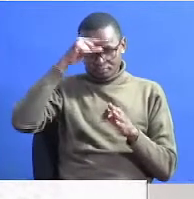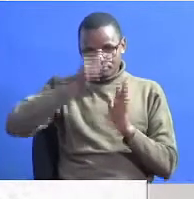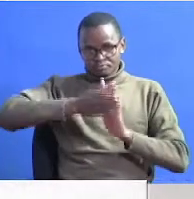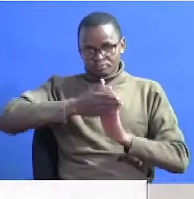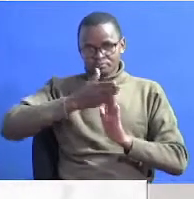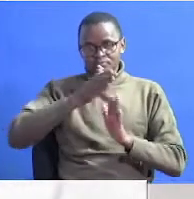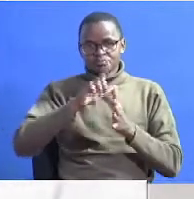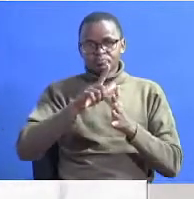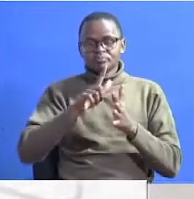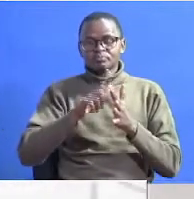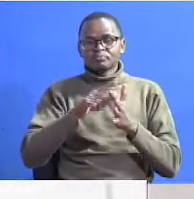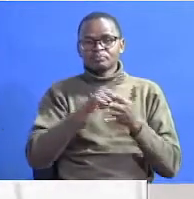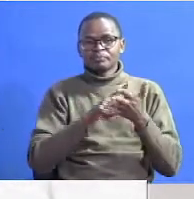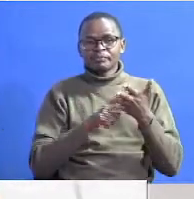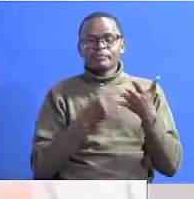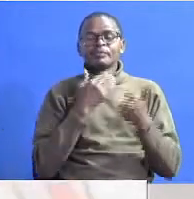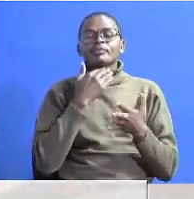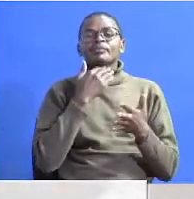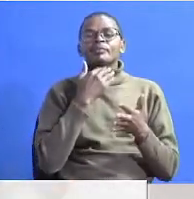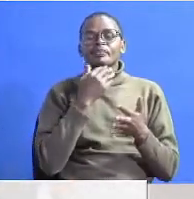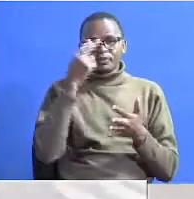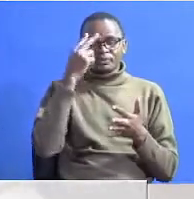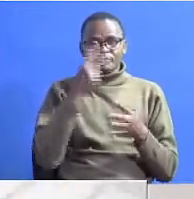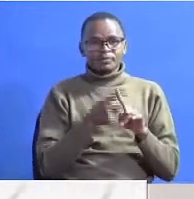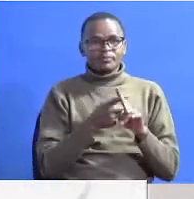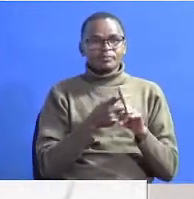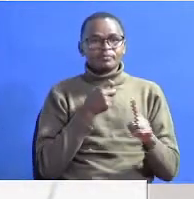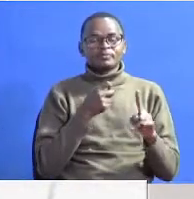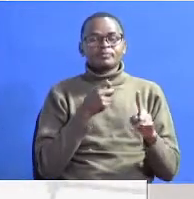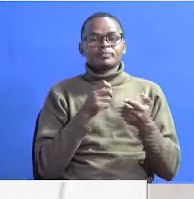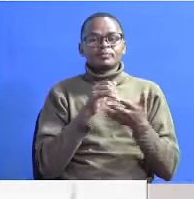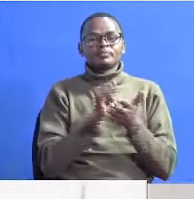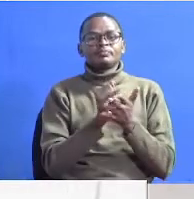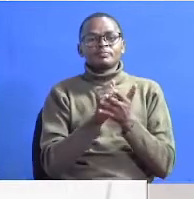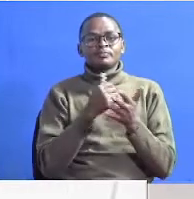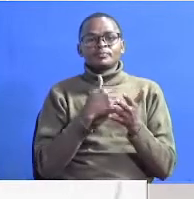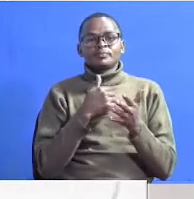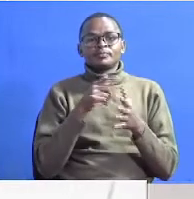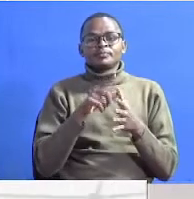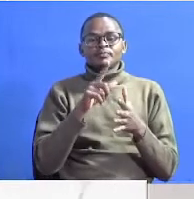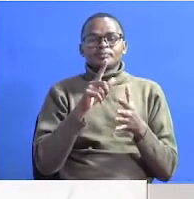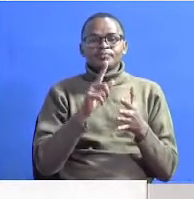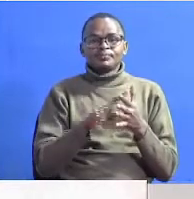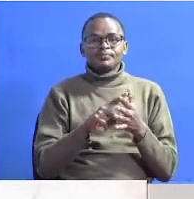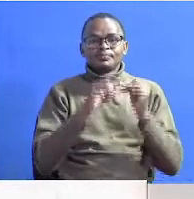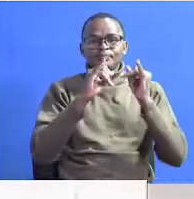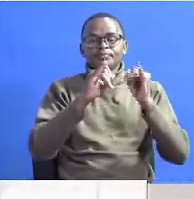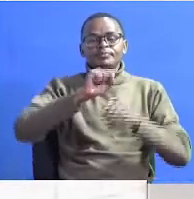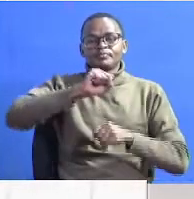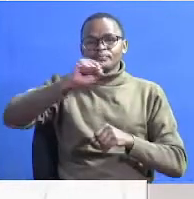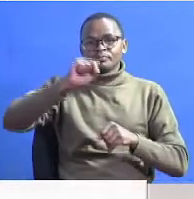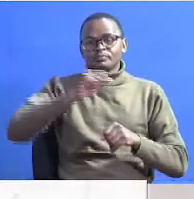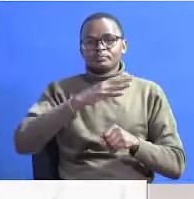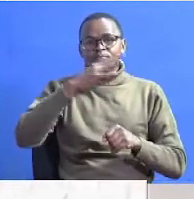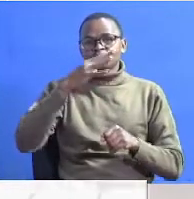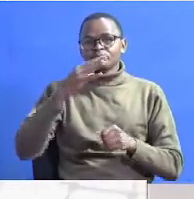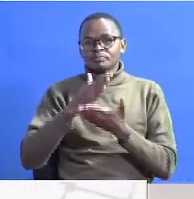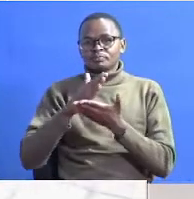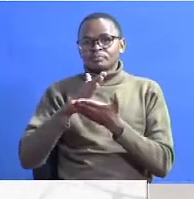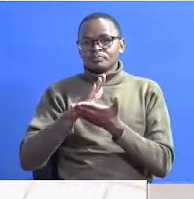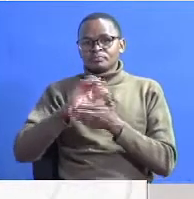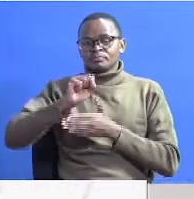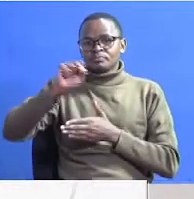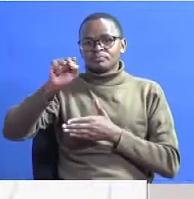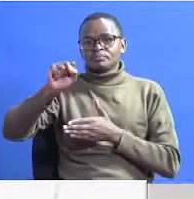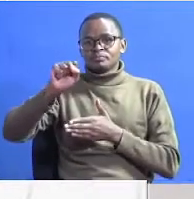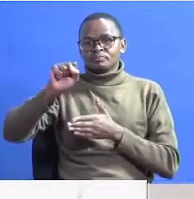agencies? But we also need to look at it from a perspective that, this is politics, and some of these